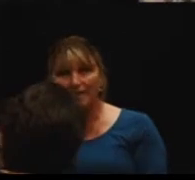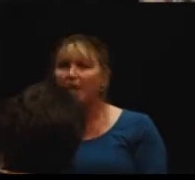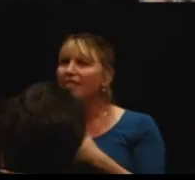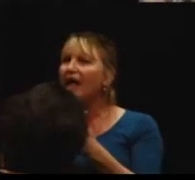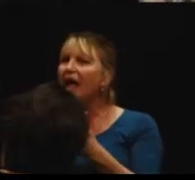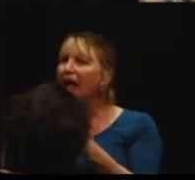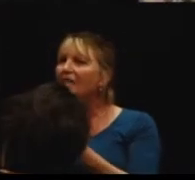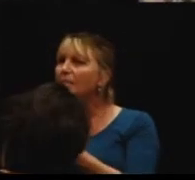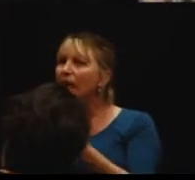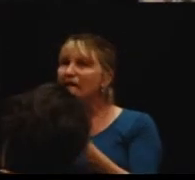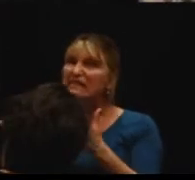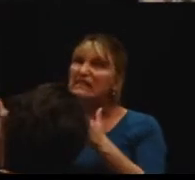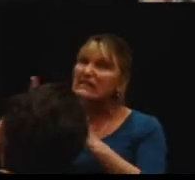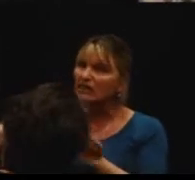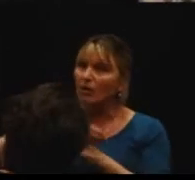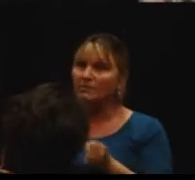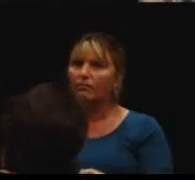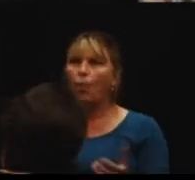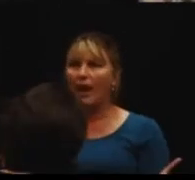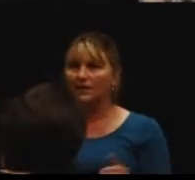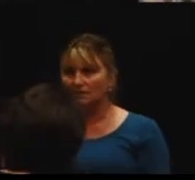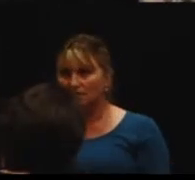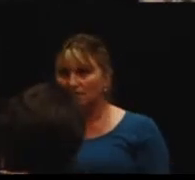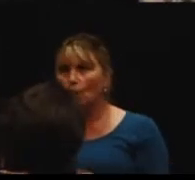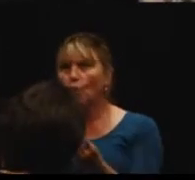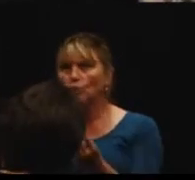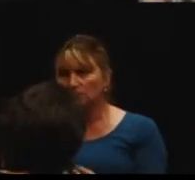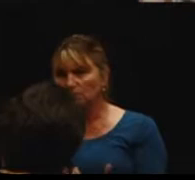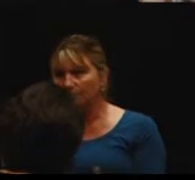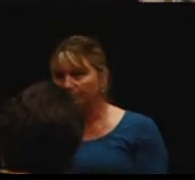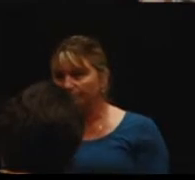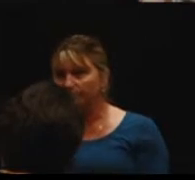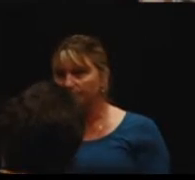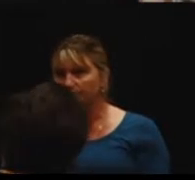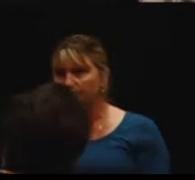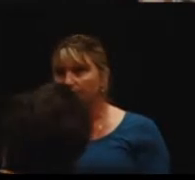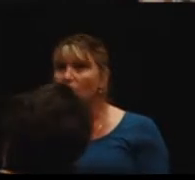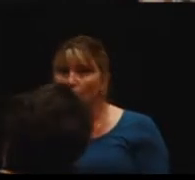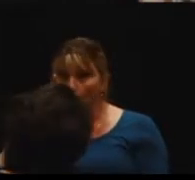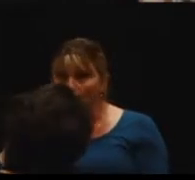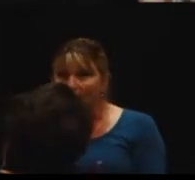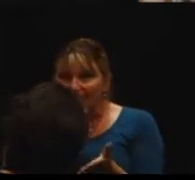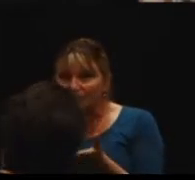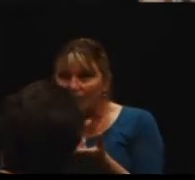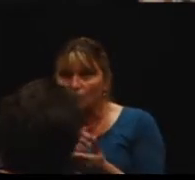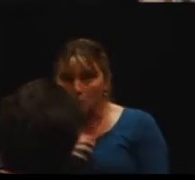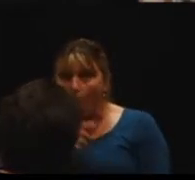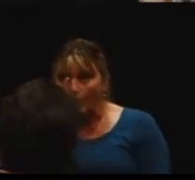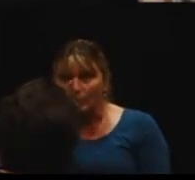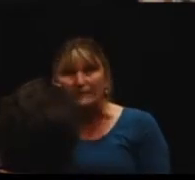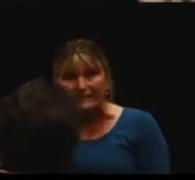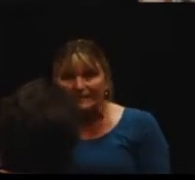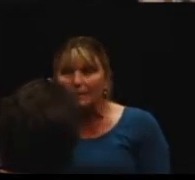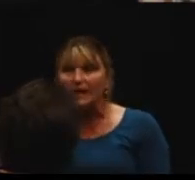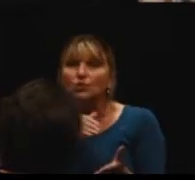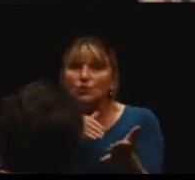is disruptive weightless goods. So the ability to not just sell things to more people, but to